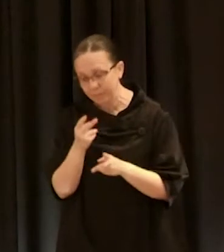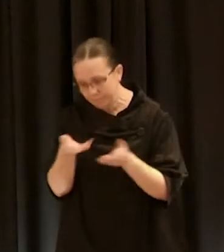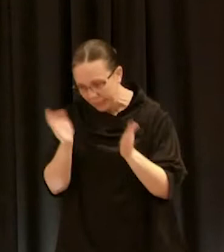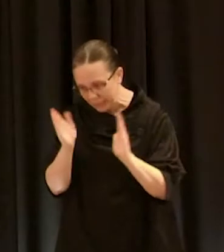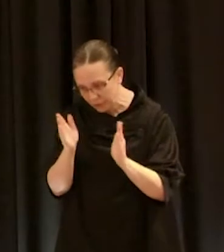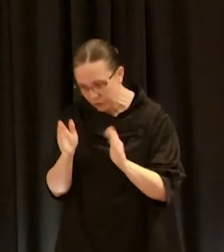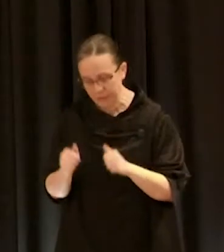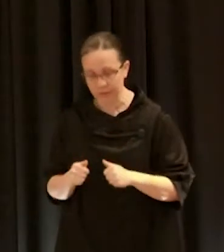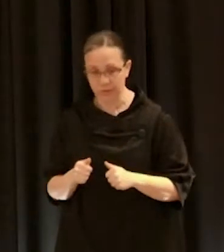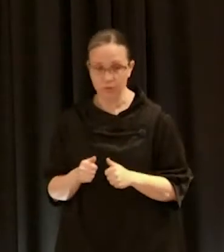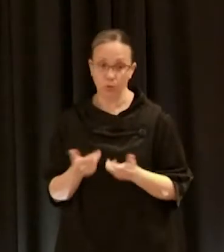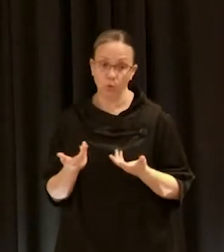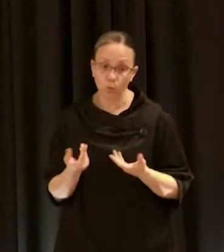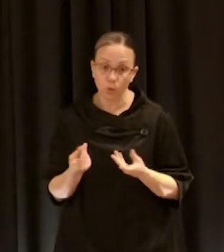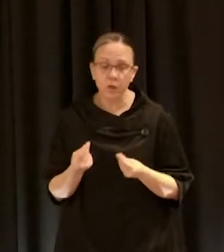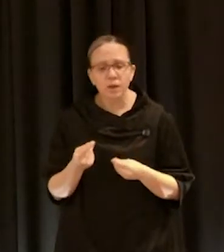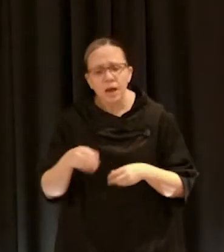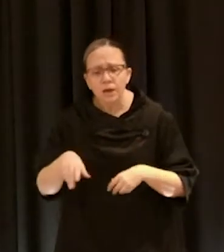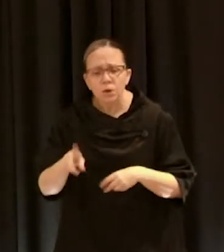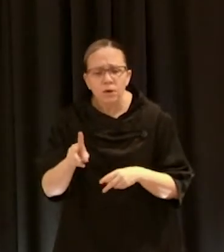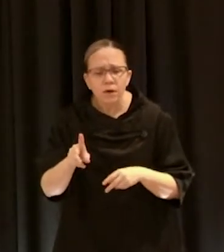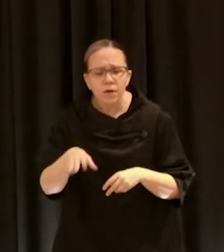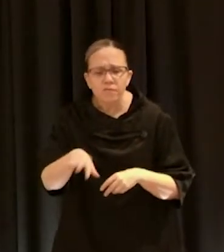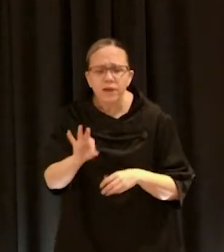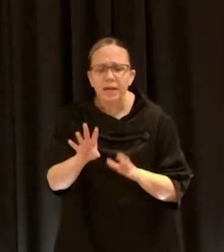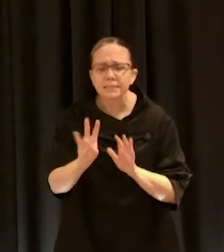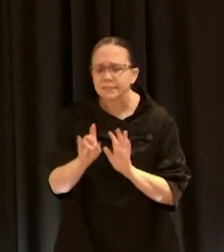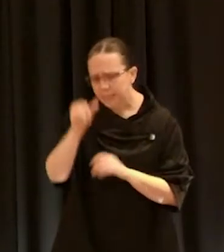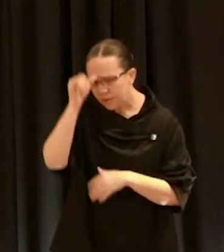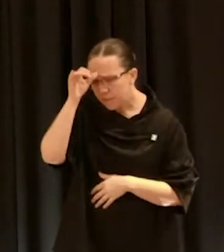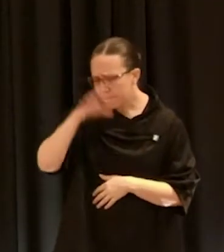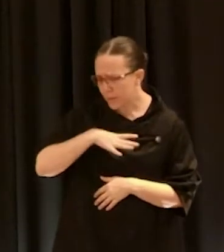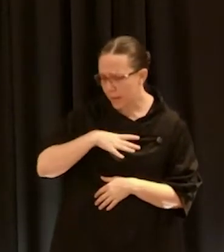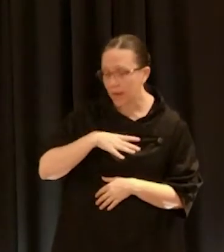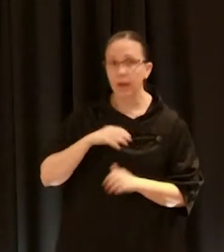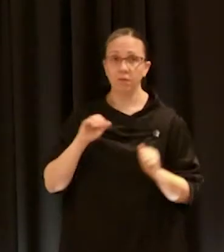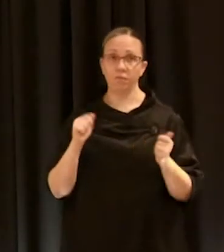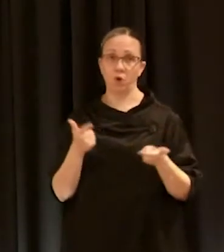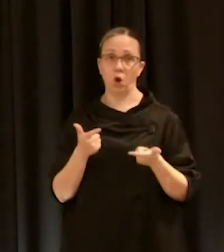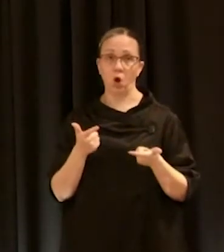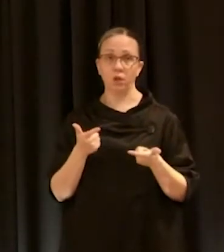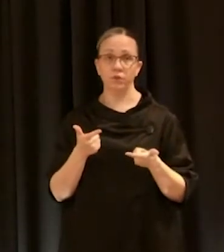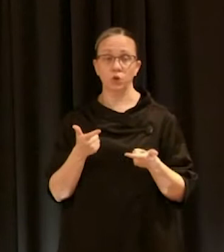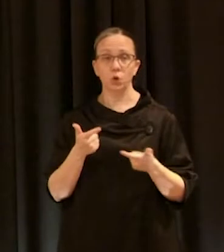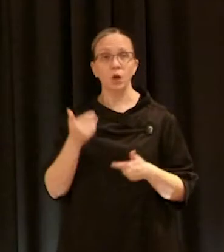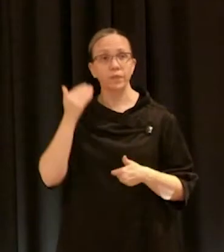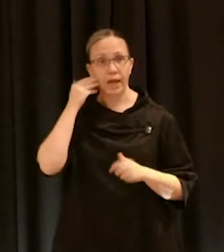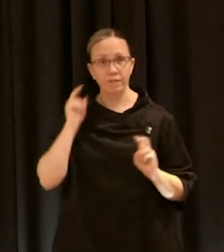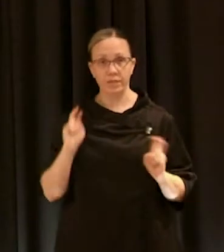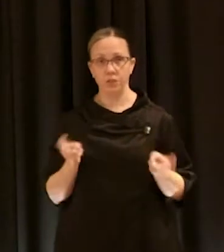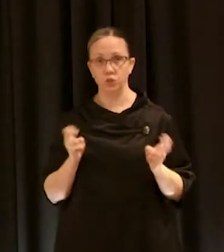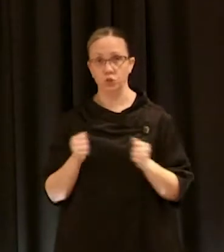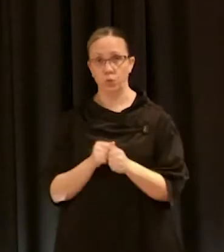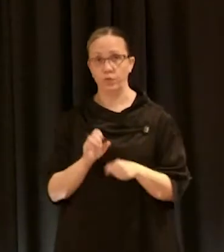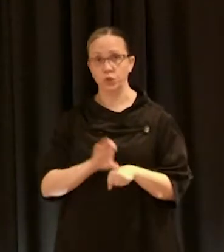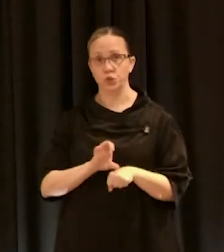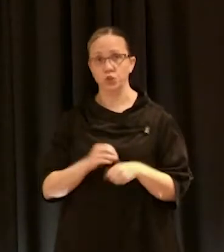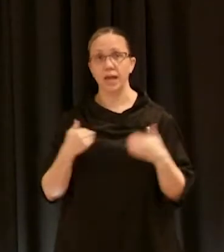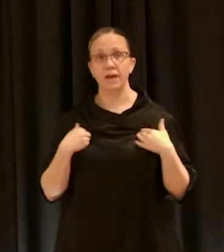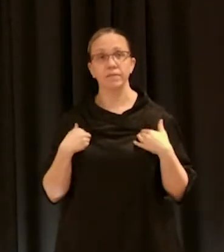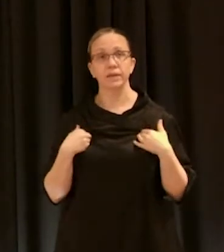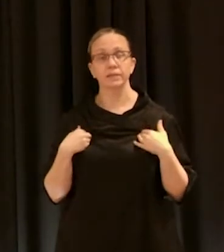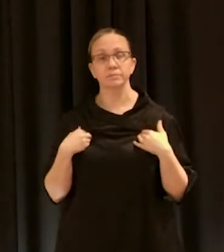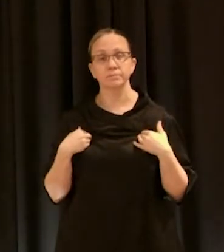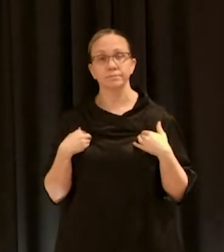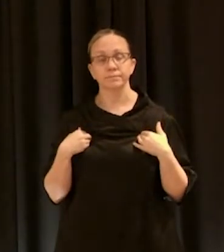so because of that, look out among you 7 men. And for all of you that have an issue with the church having